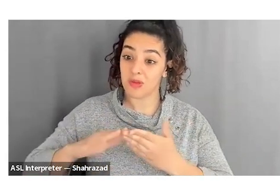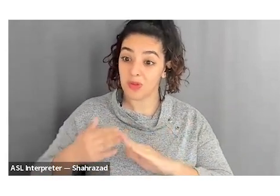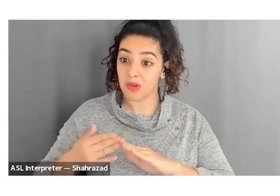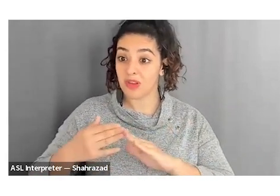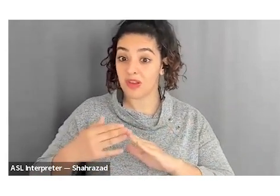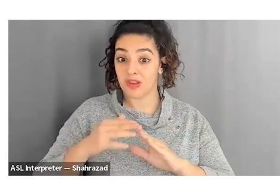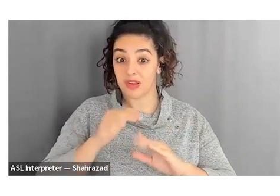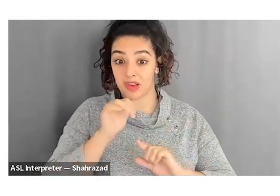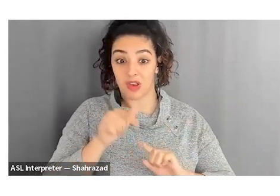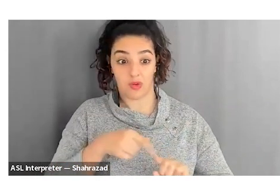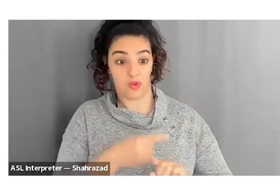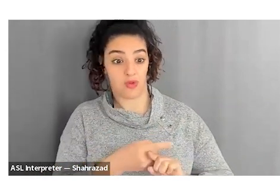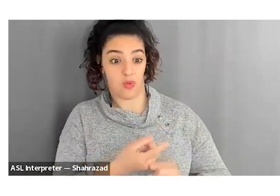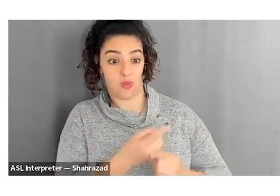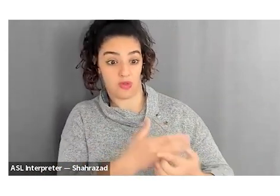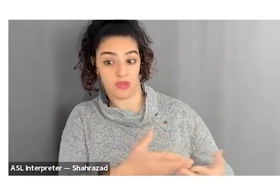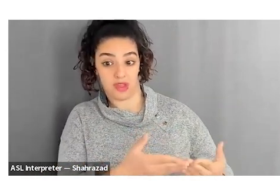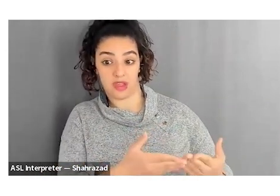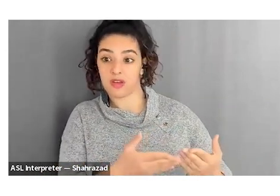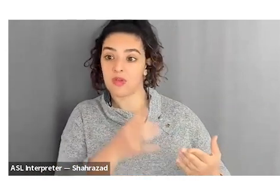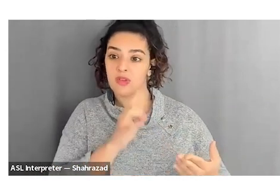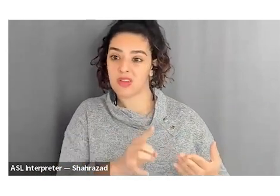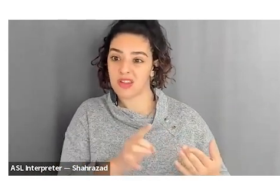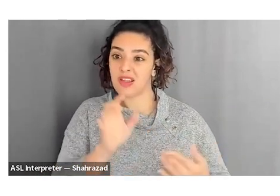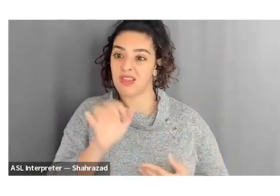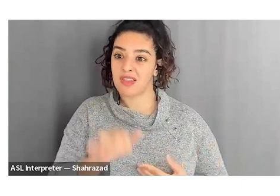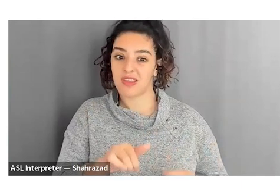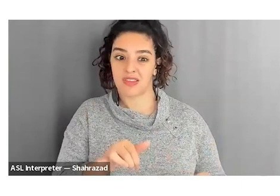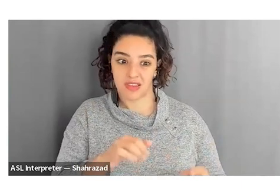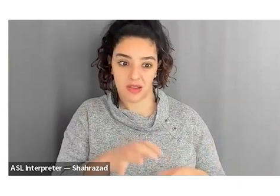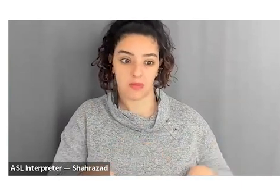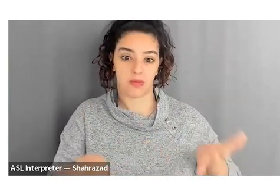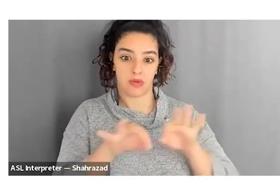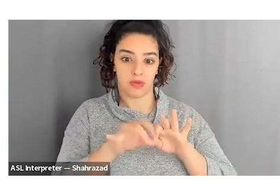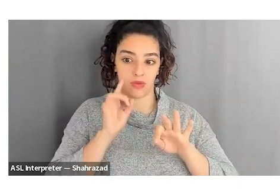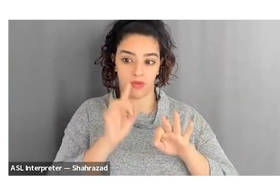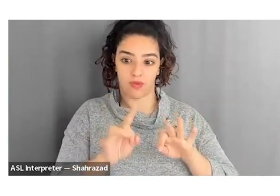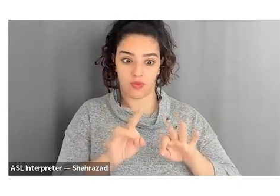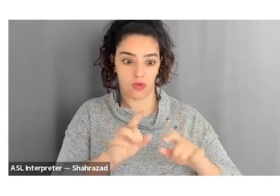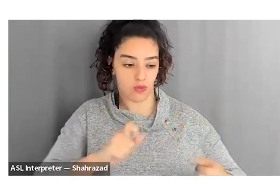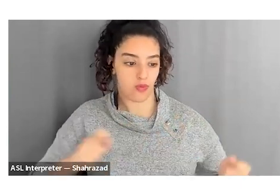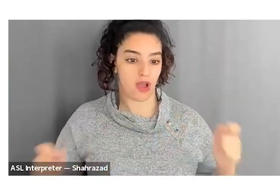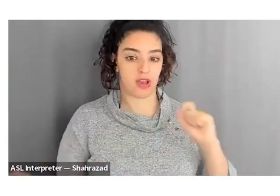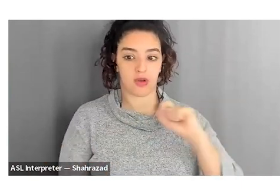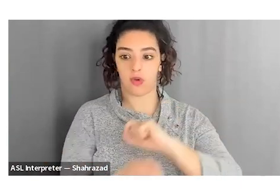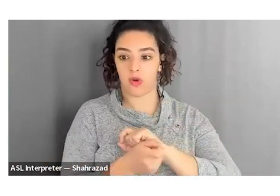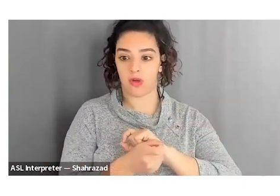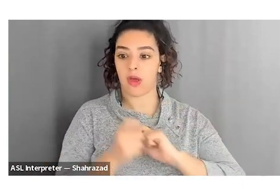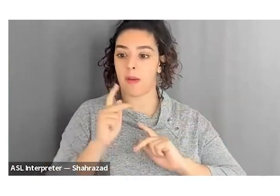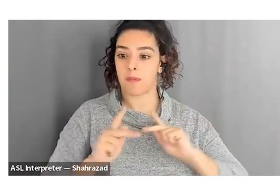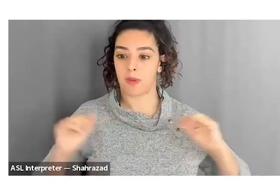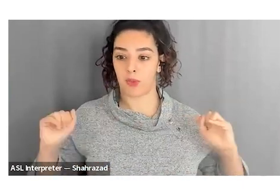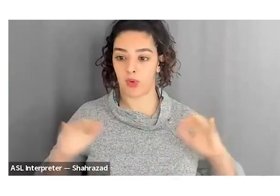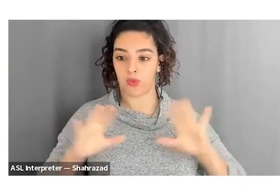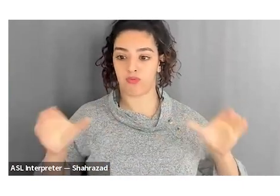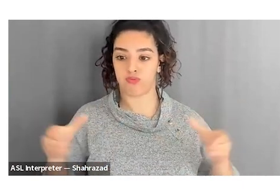Black cultures. I think that's really critical in our quest for radical collective liberation. Next